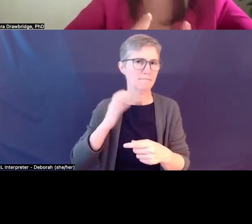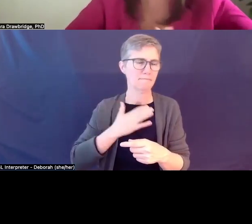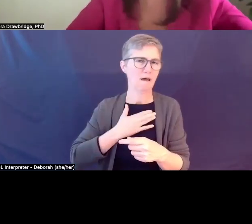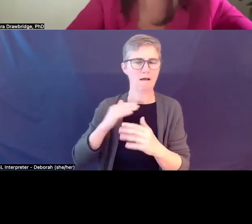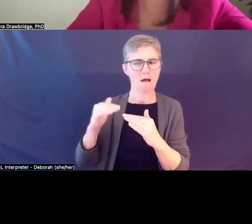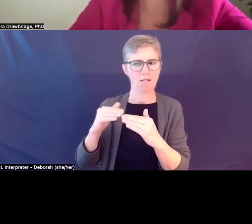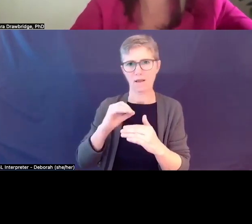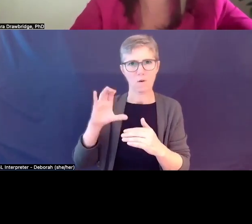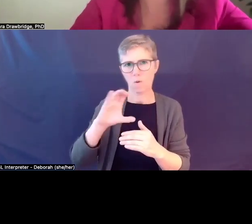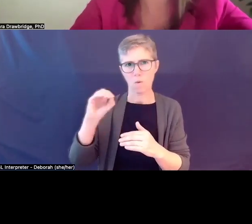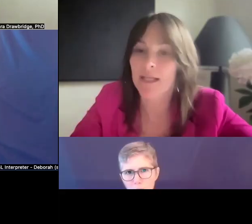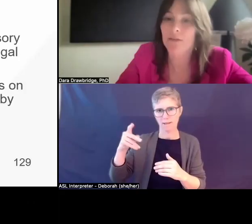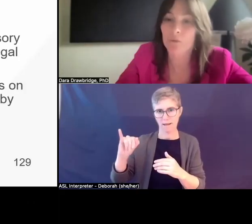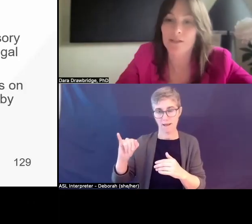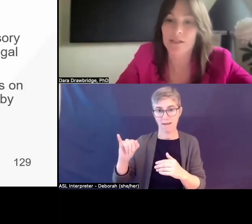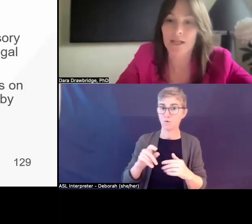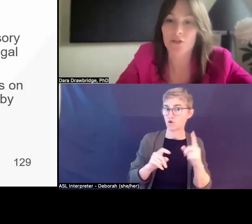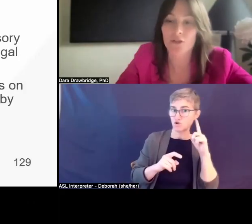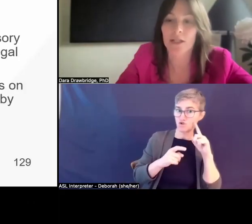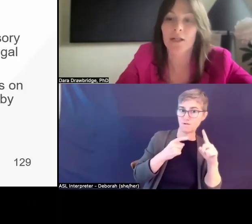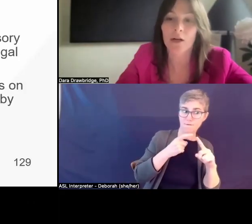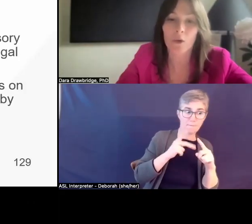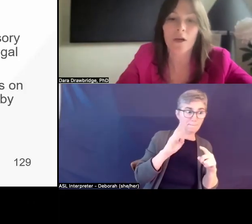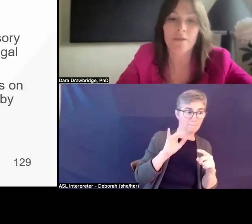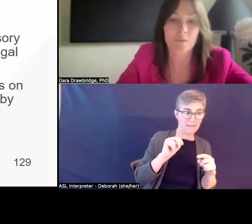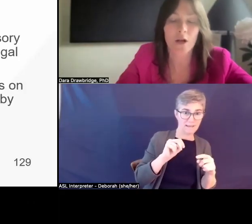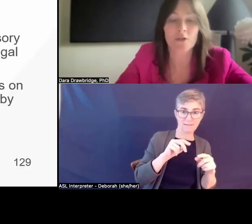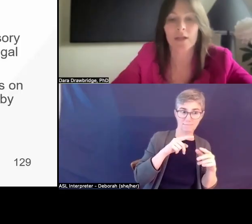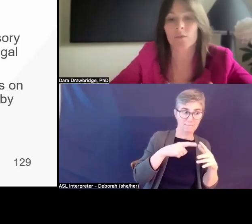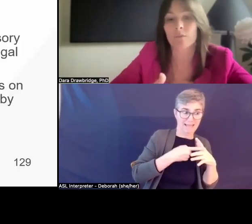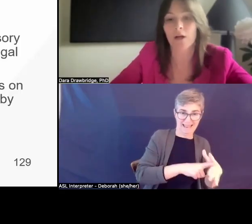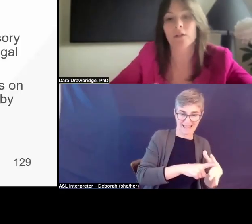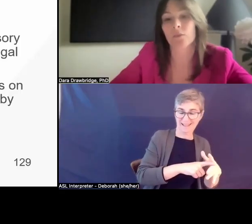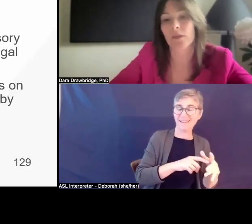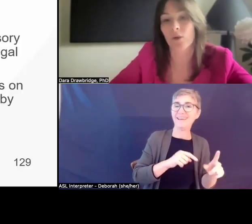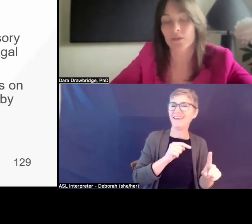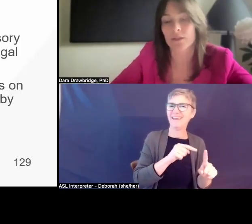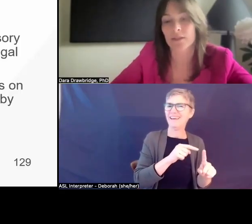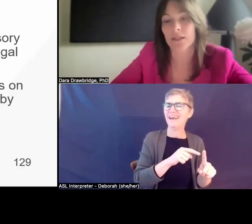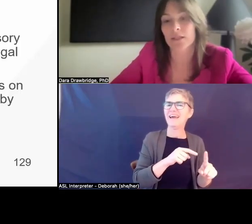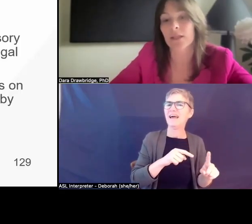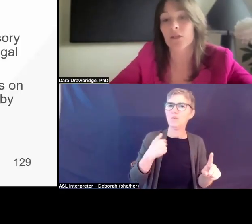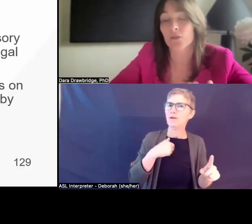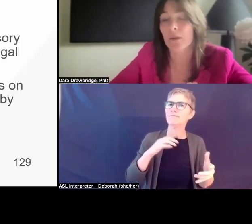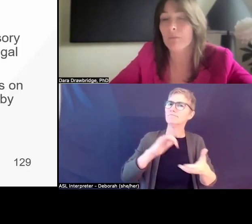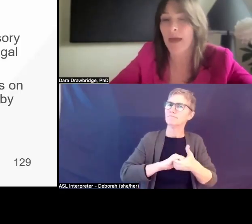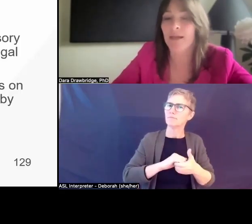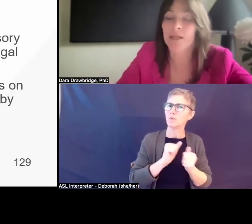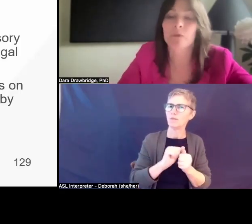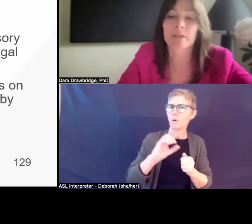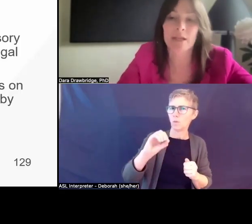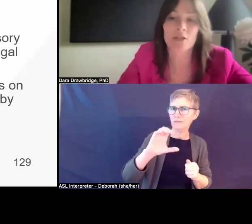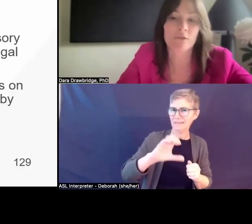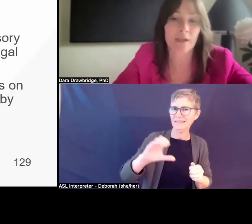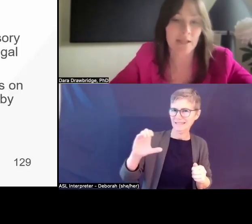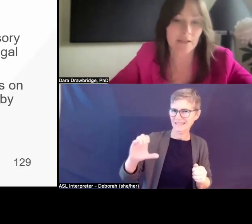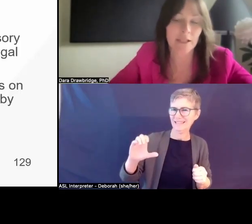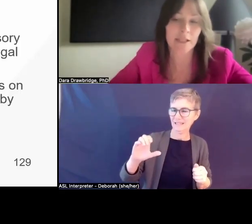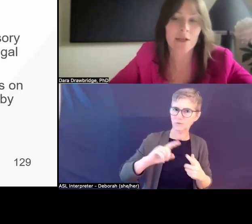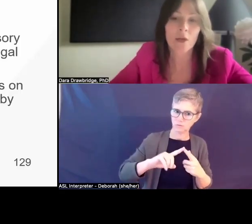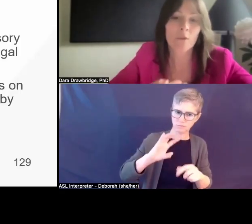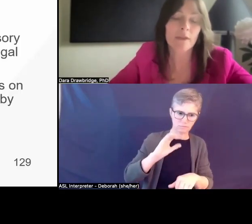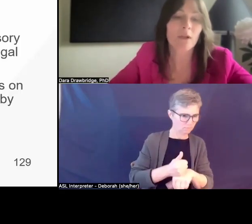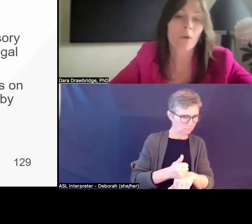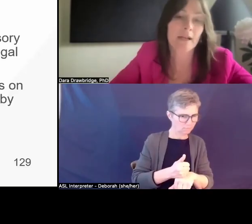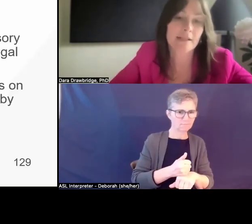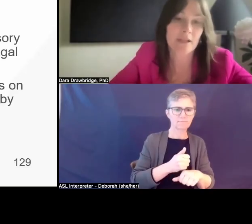project. Now, as you heard from Vin at the beginning of the presentation, in our work on this project, we partnered with the OCC to embed implementation